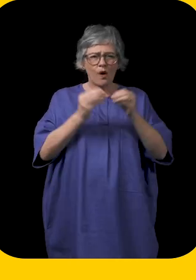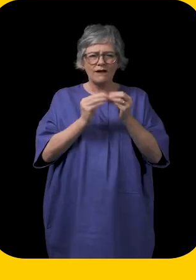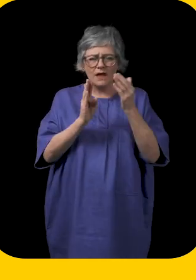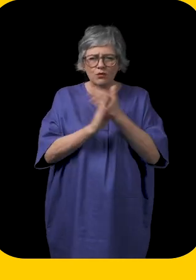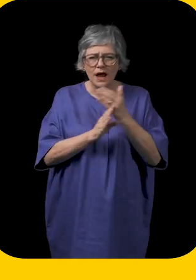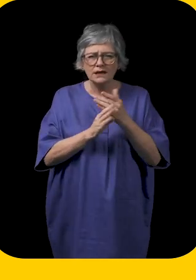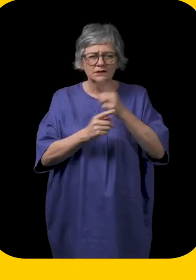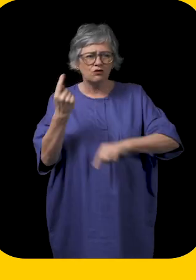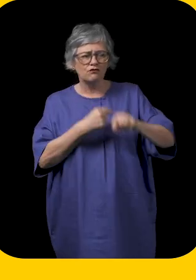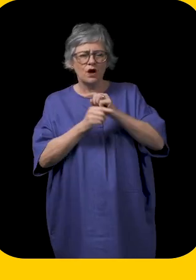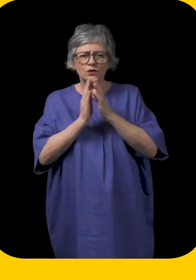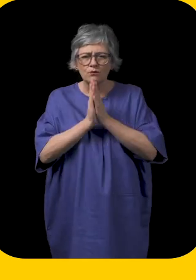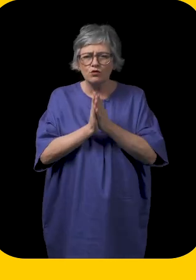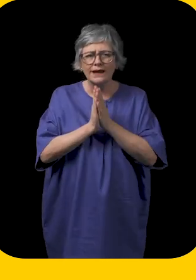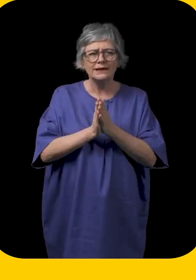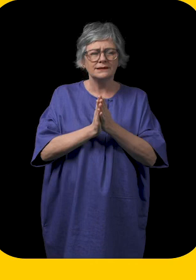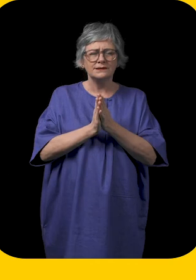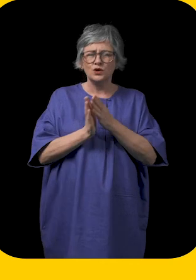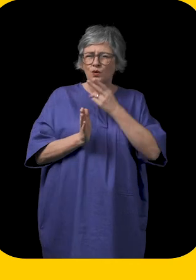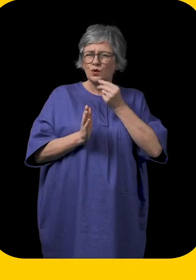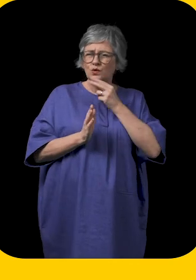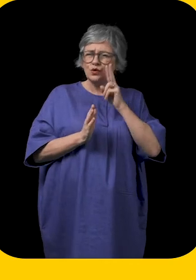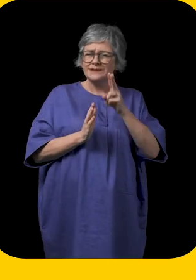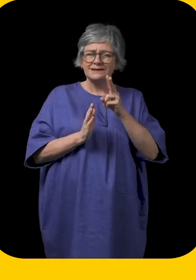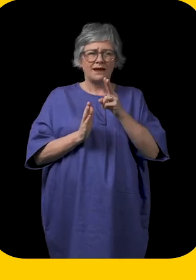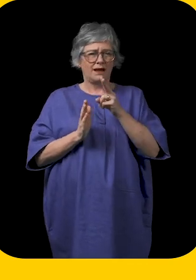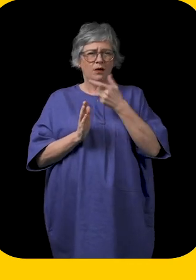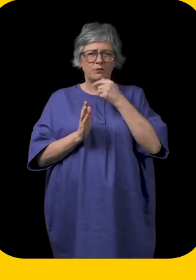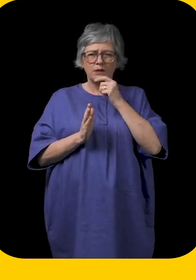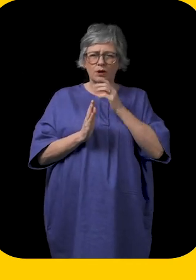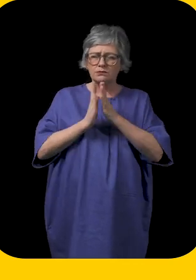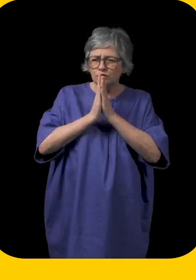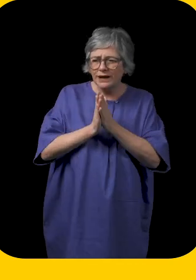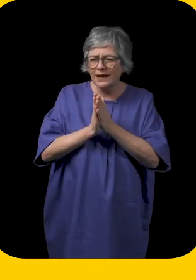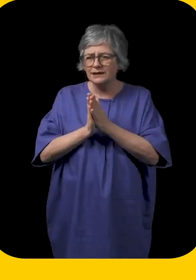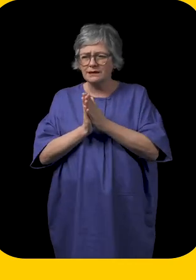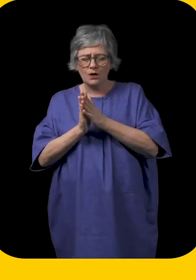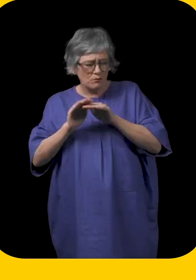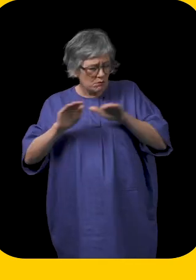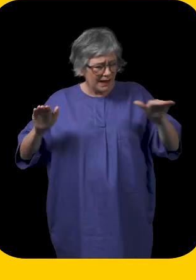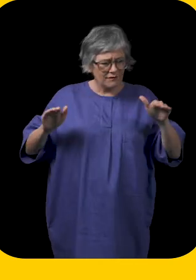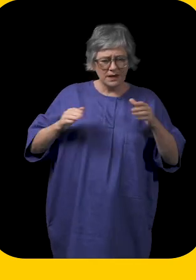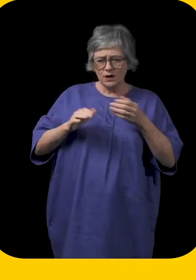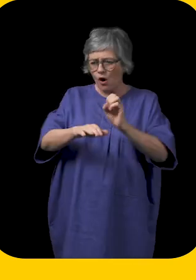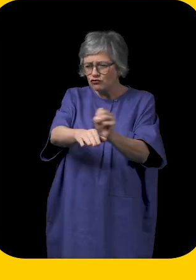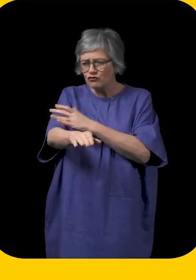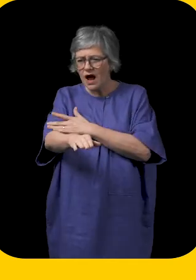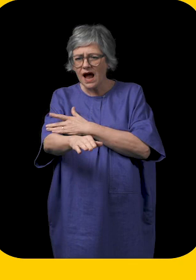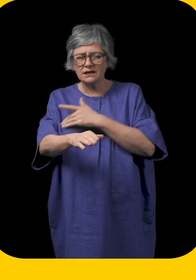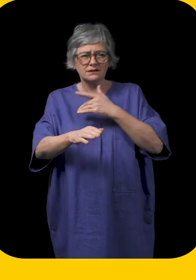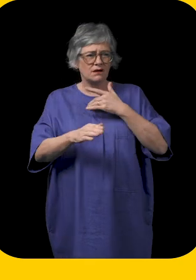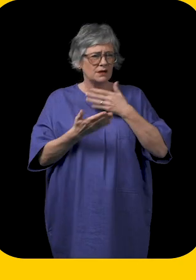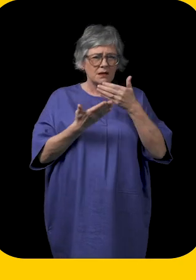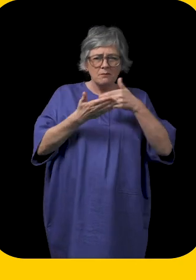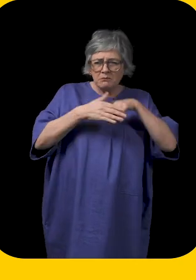that surrounded praying. She was used to seeing people praying on pavements and on grass. She was used to praying in the middle of